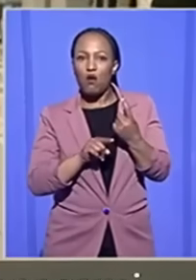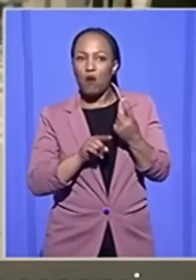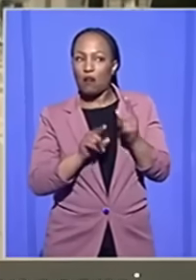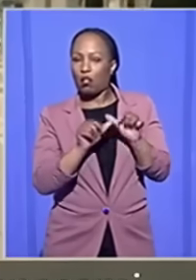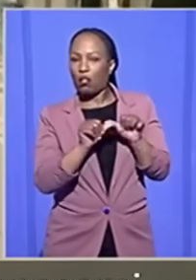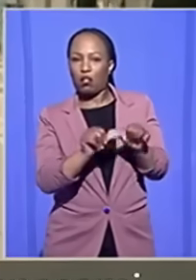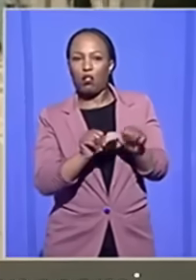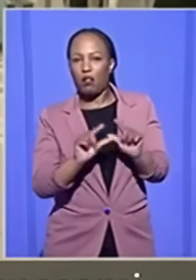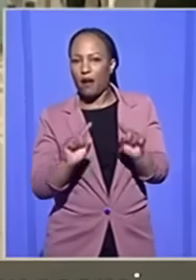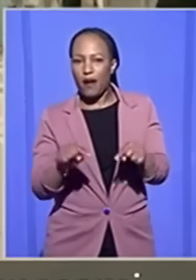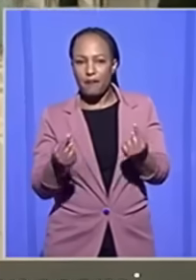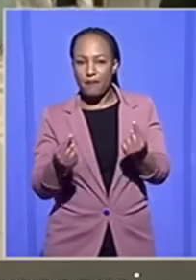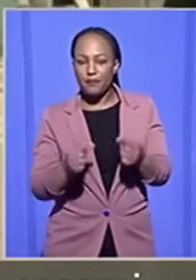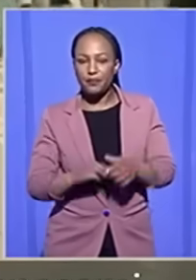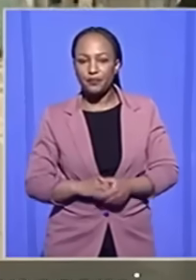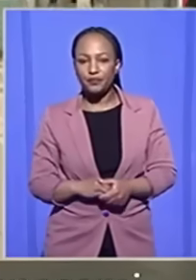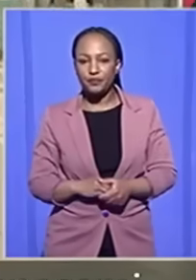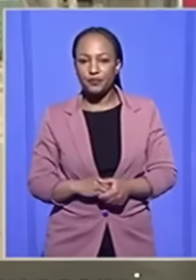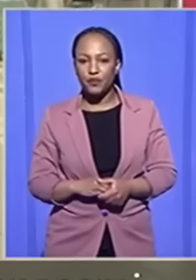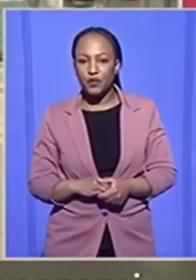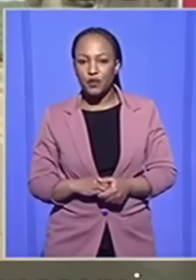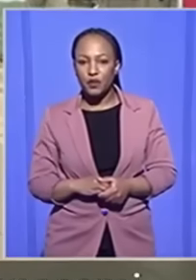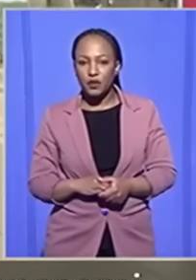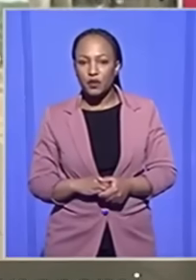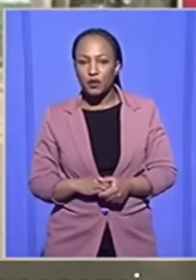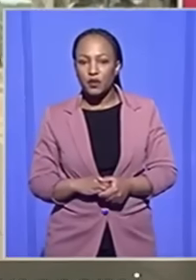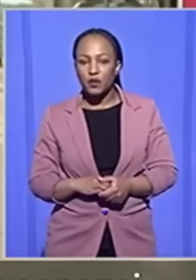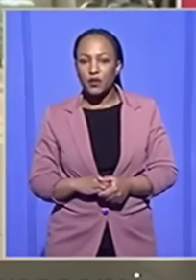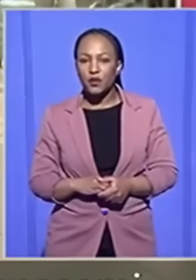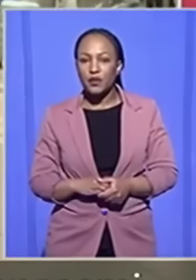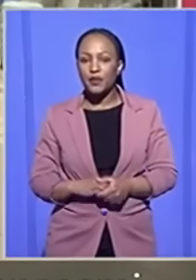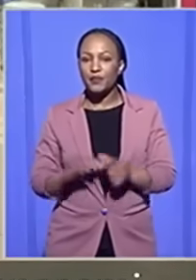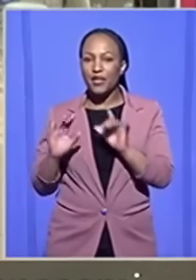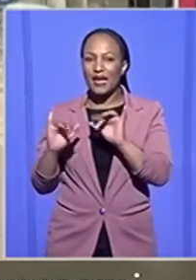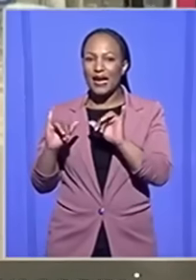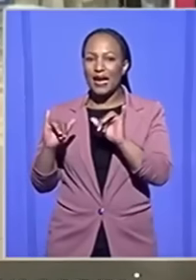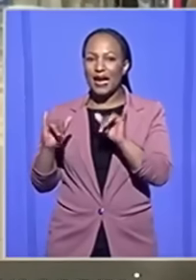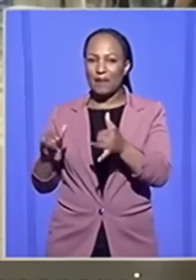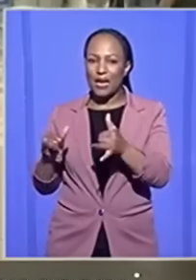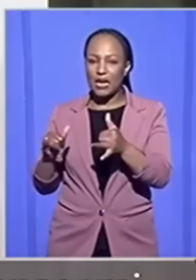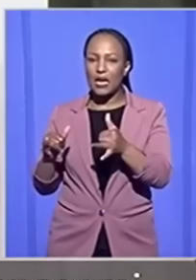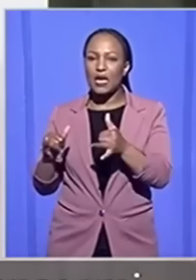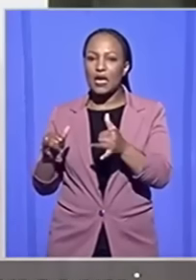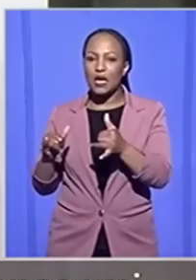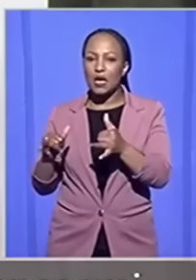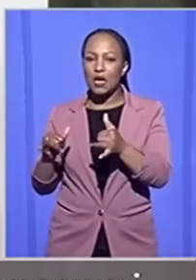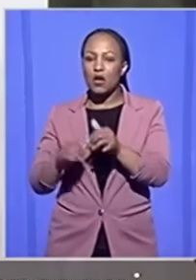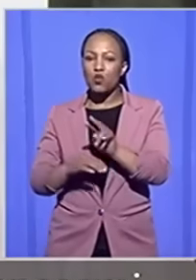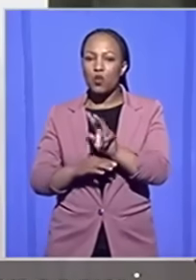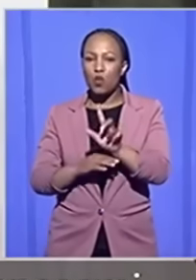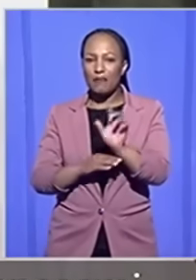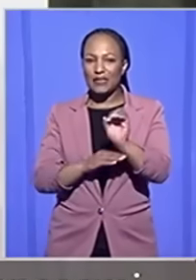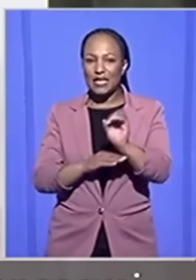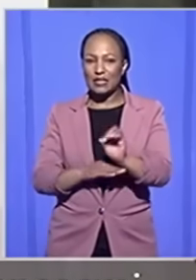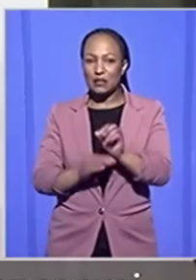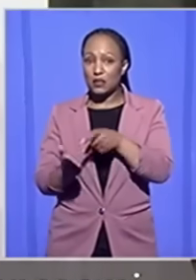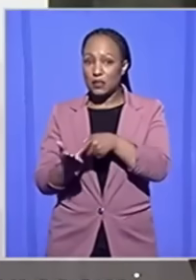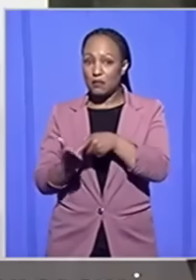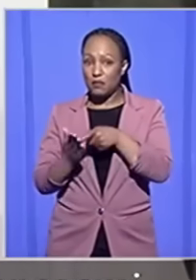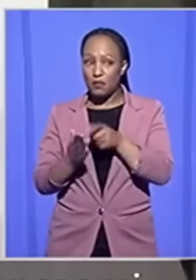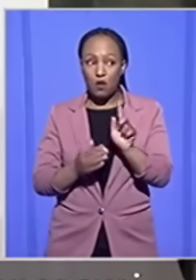sone. And actually, when one looks at the full cost to company increase that they are demanding, it's 20.1%. Now, these are individuals who are well paid.